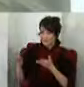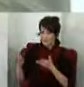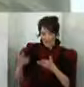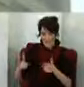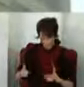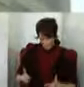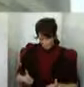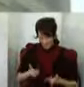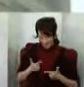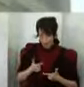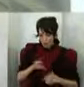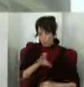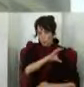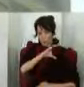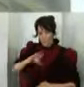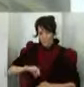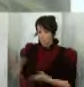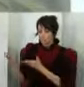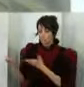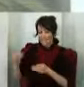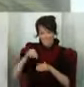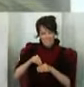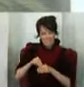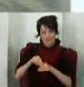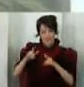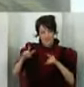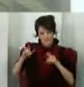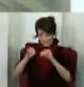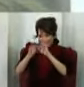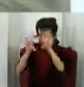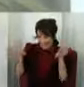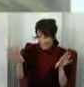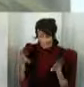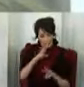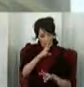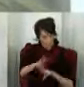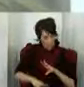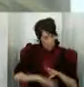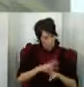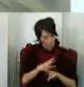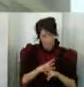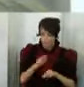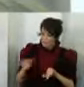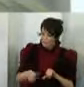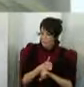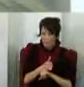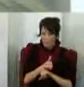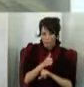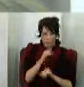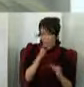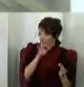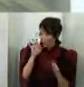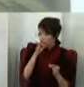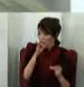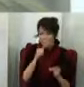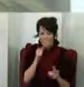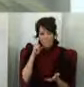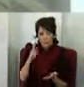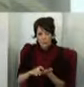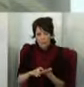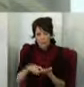Christ brings into light. He was in the world. The world was there through him, and yet the world didn't even notice. He came to his